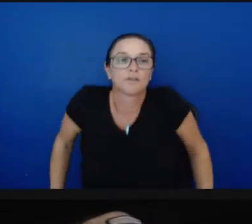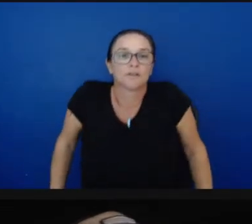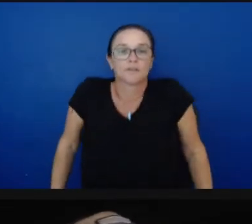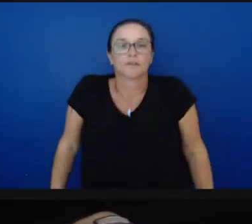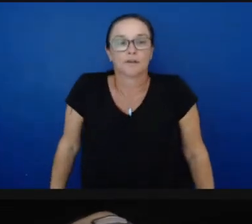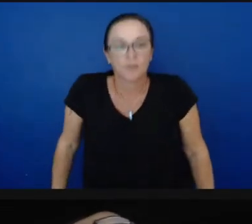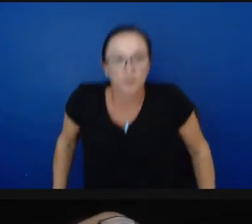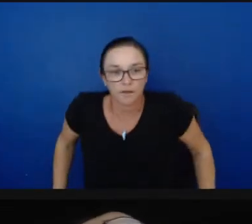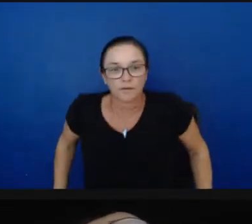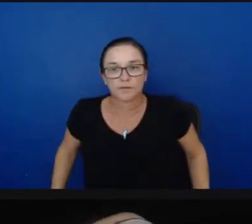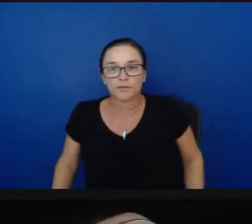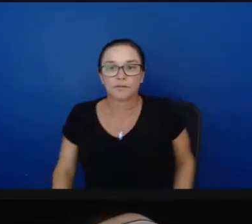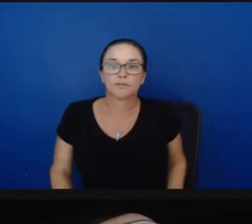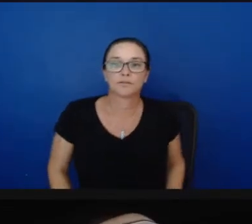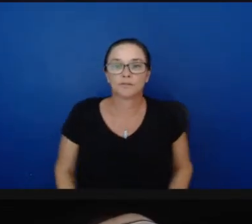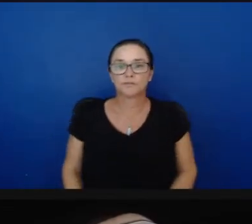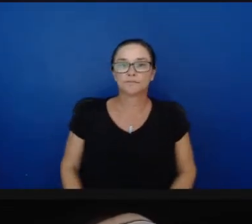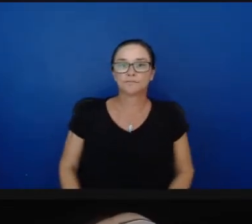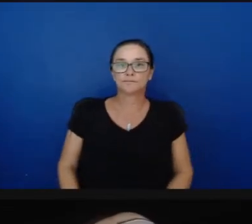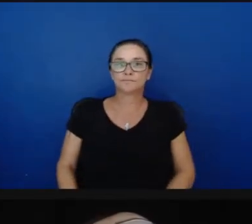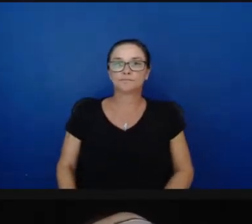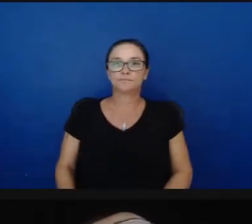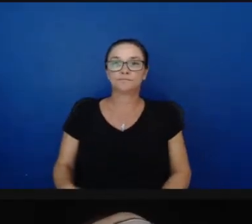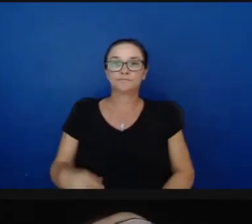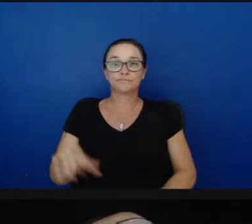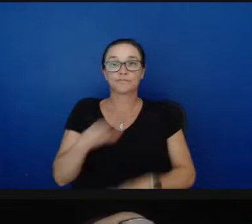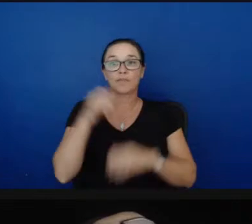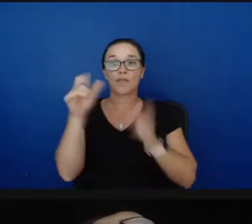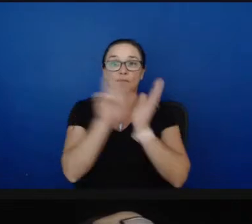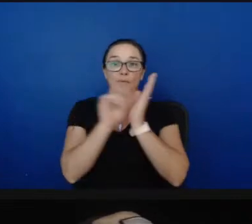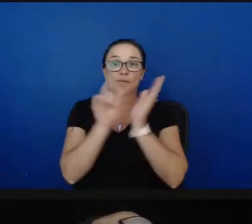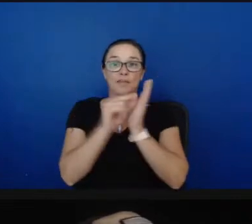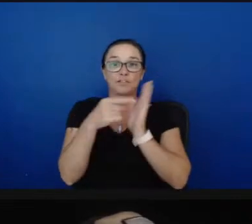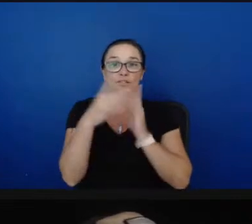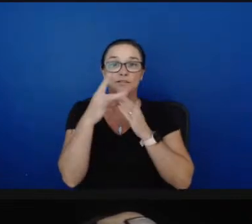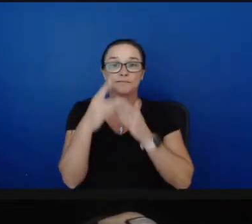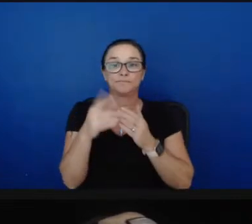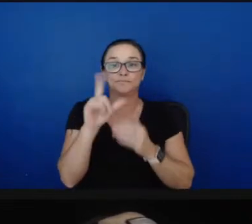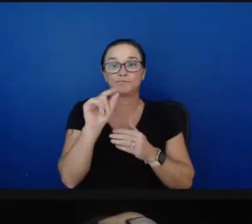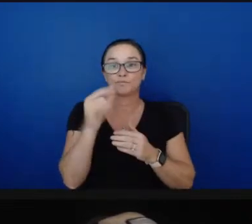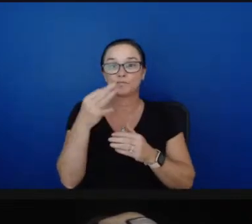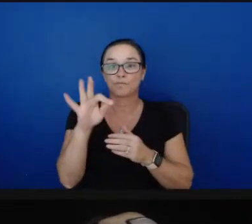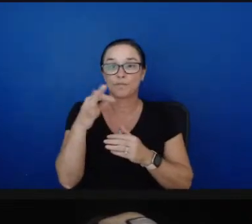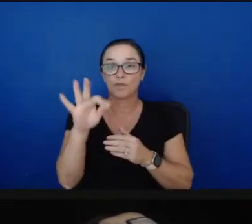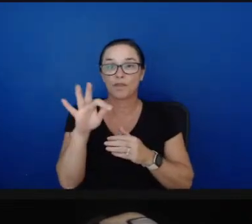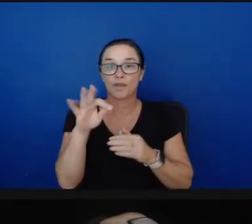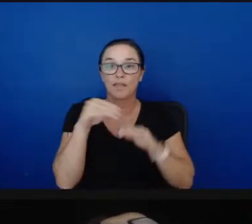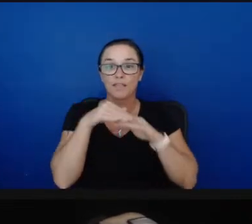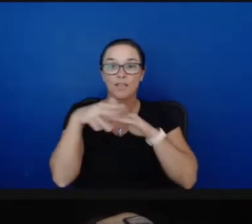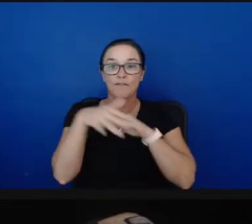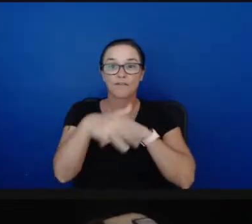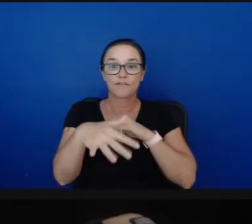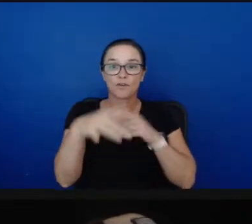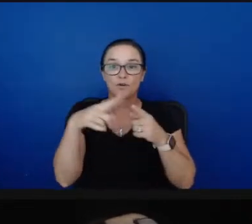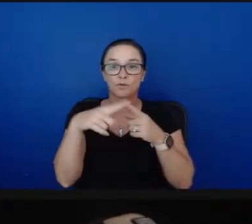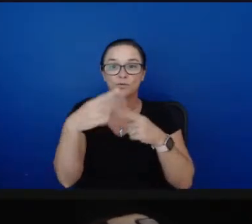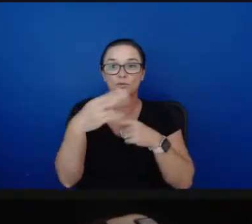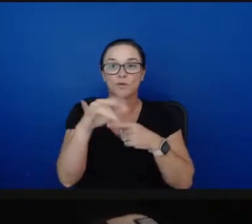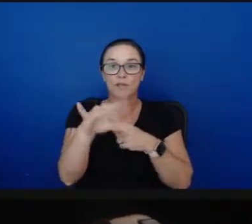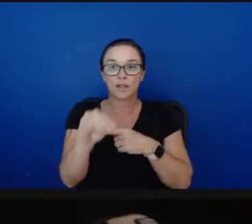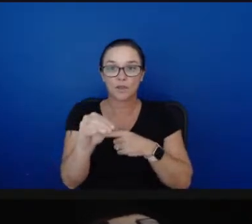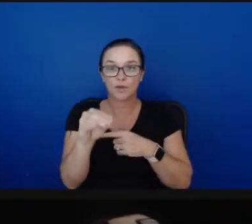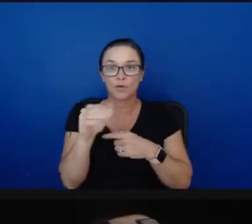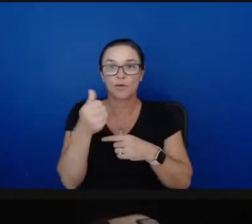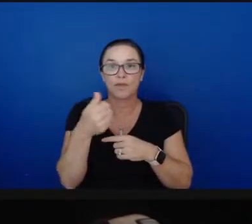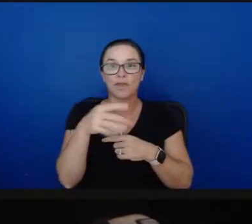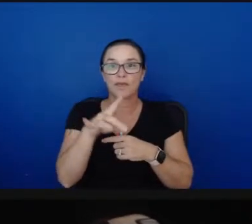I'll point out this other publication he led in 2019, the lava flow that came to Hilo, the